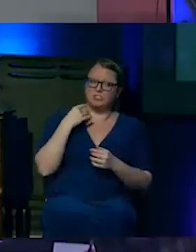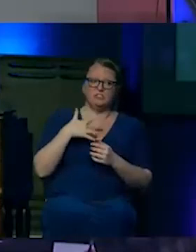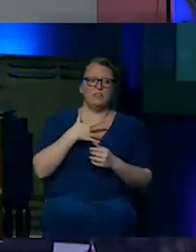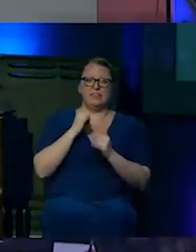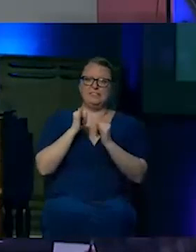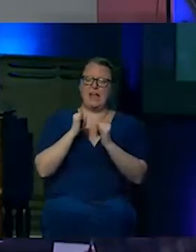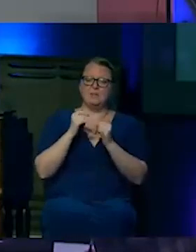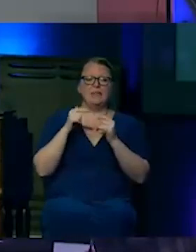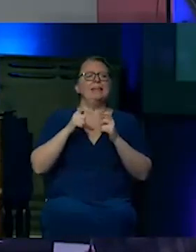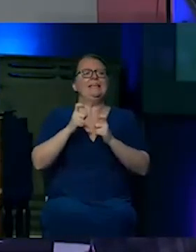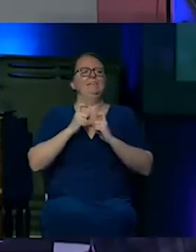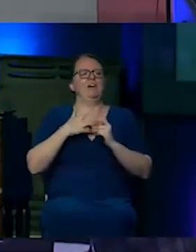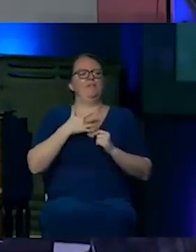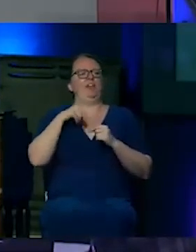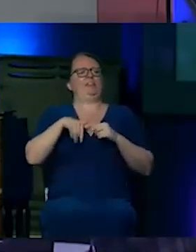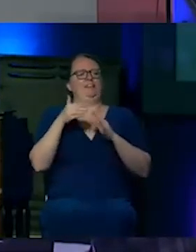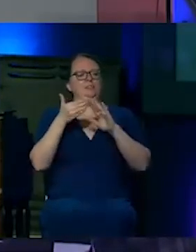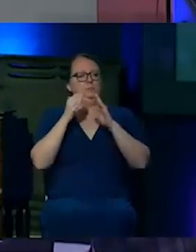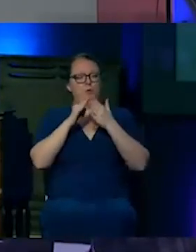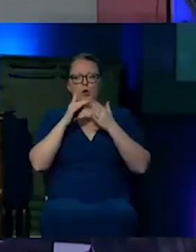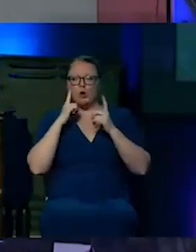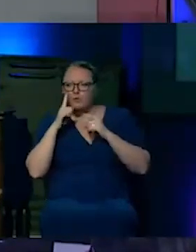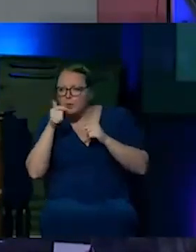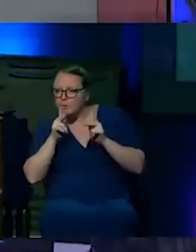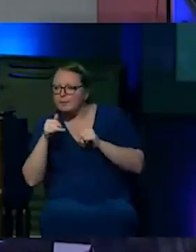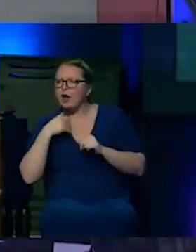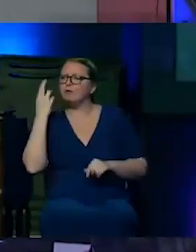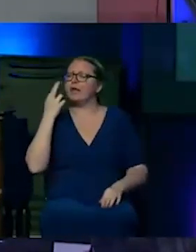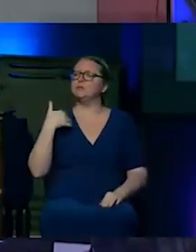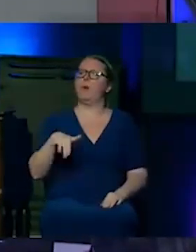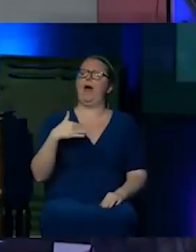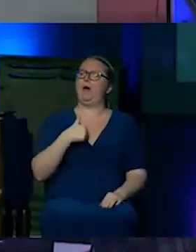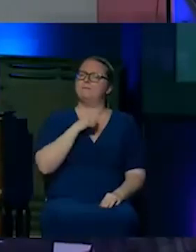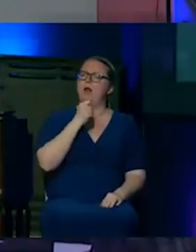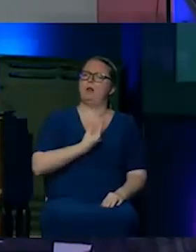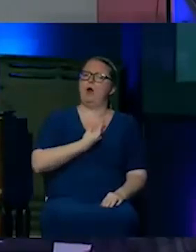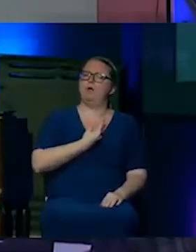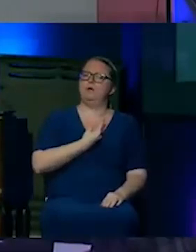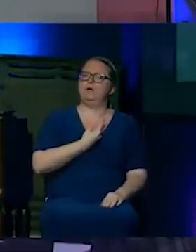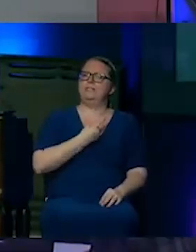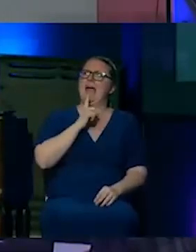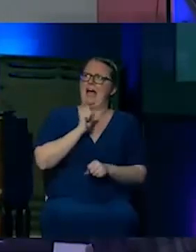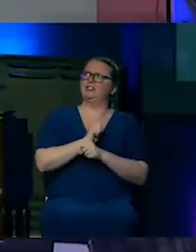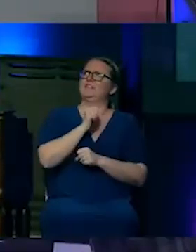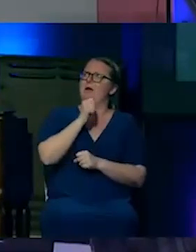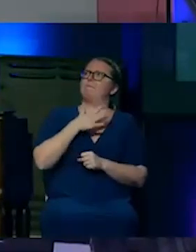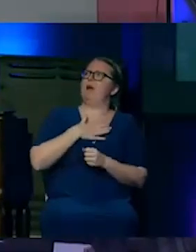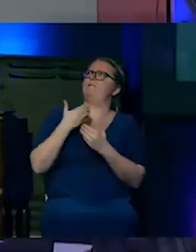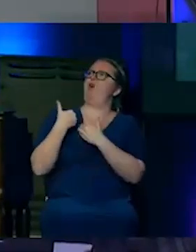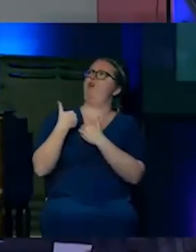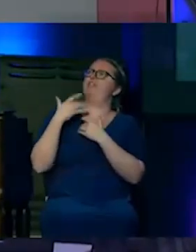gift that I've had in this community is when I heard from other people, I realized, wow, I'm not alone. It's actually not my fault. This